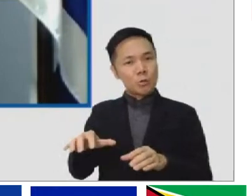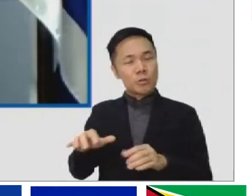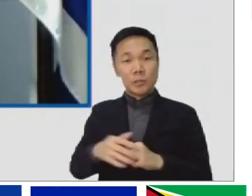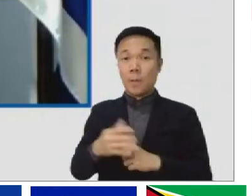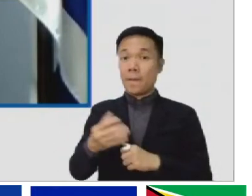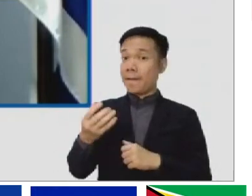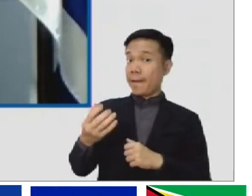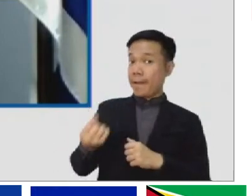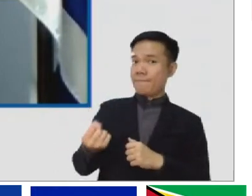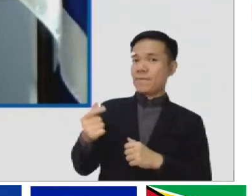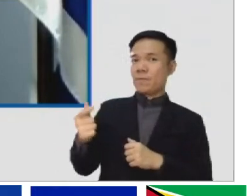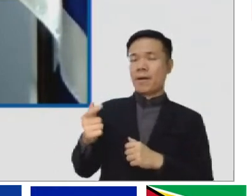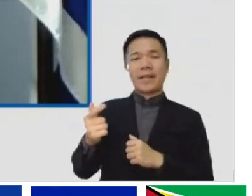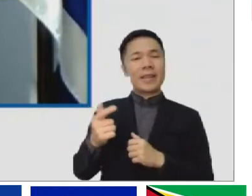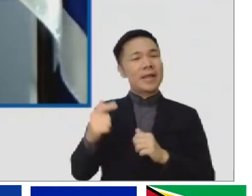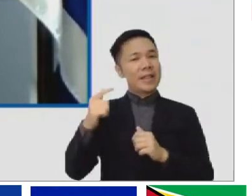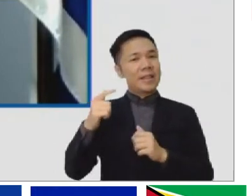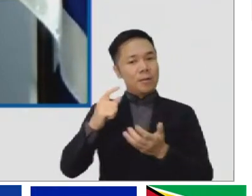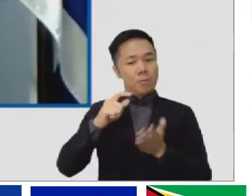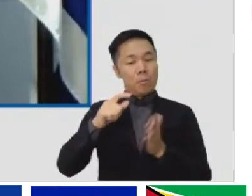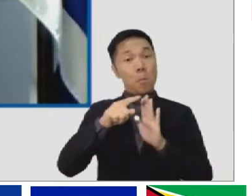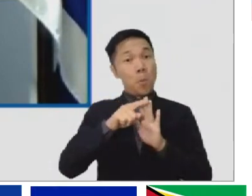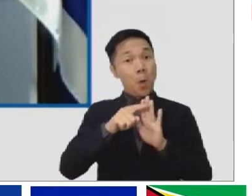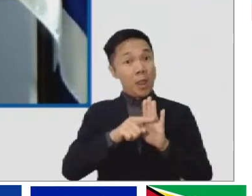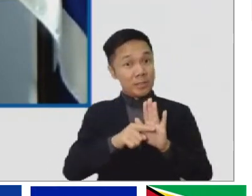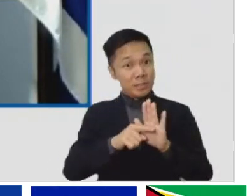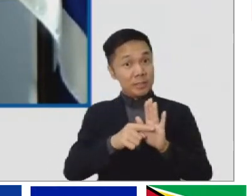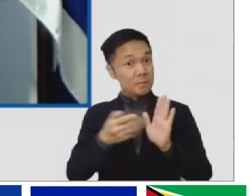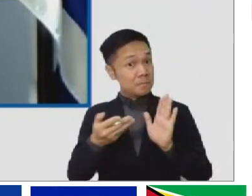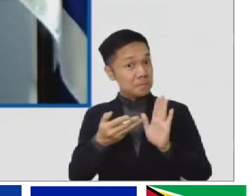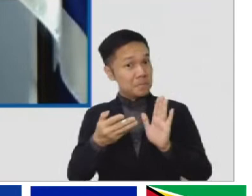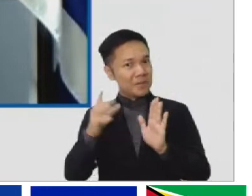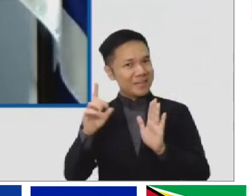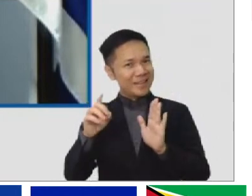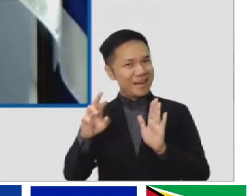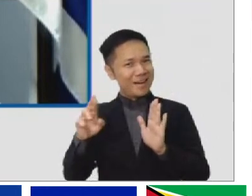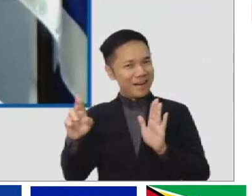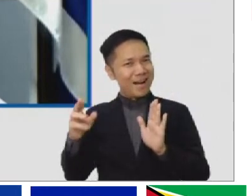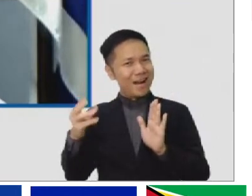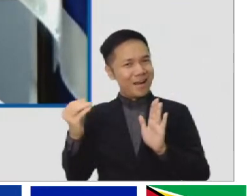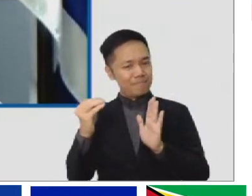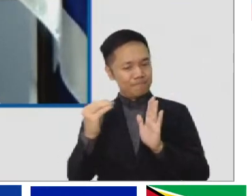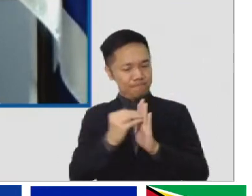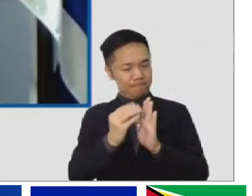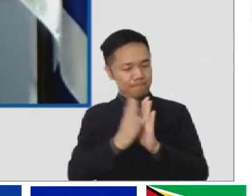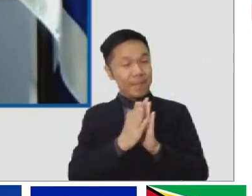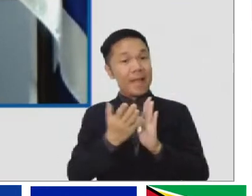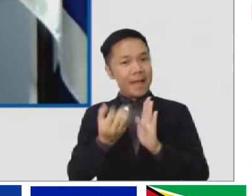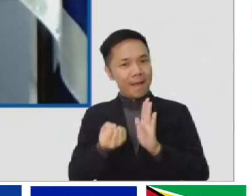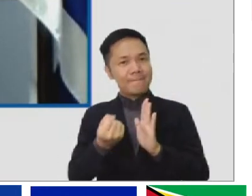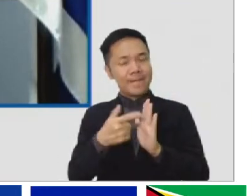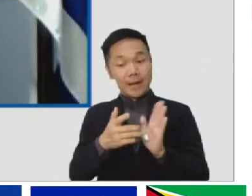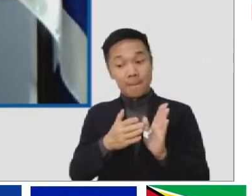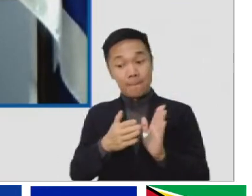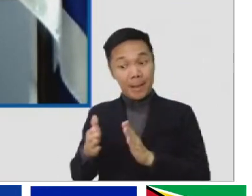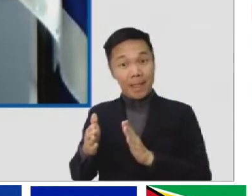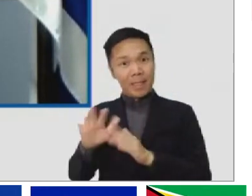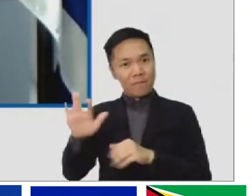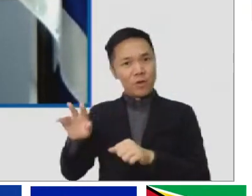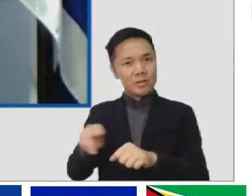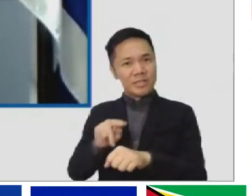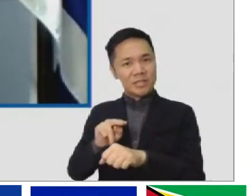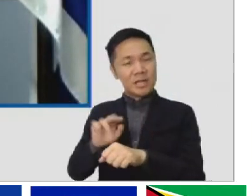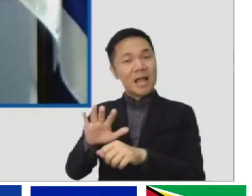for disaster risk reduction, a national plan for disaster risk that